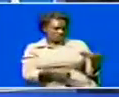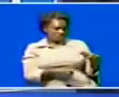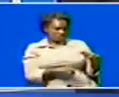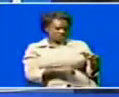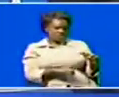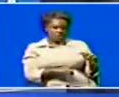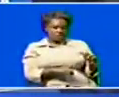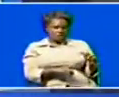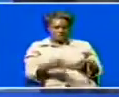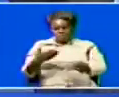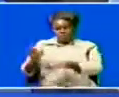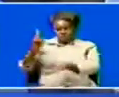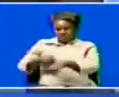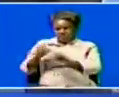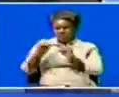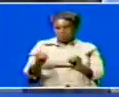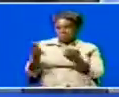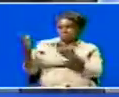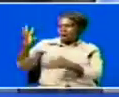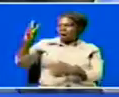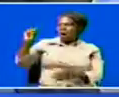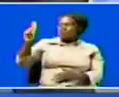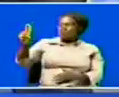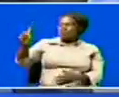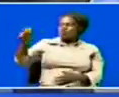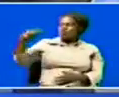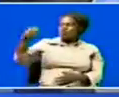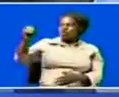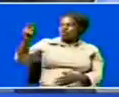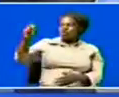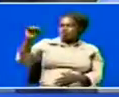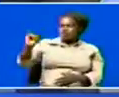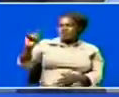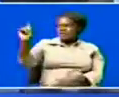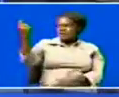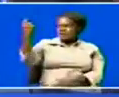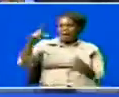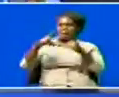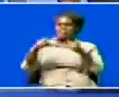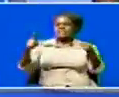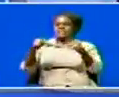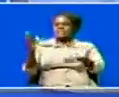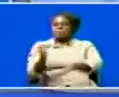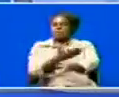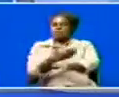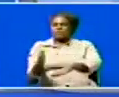Anyway, without further ado, ladies and gentlemen, this is Muthoni, drama queen, and she's ready to perform. Kenyan message. Yes.